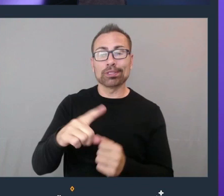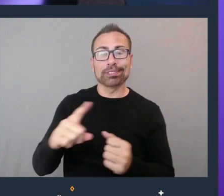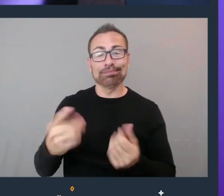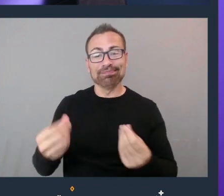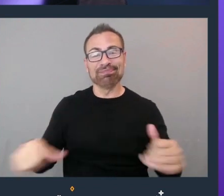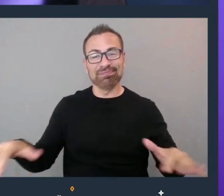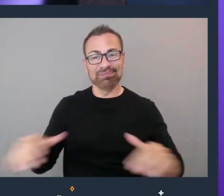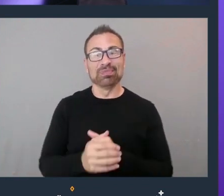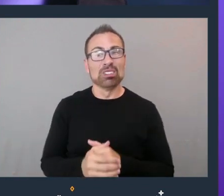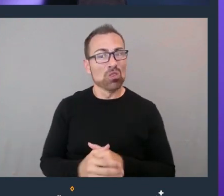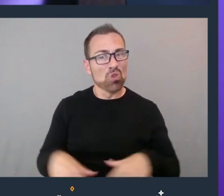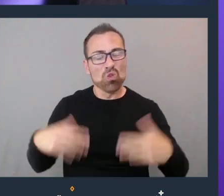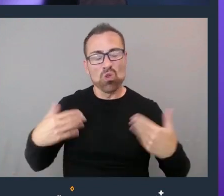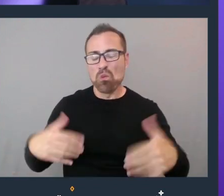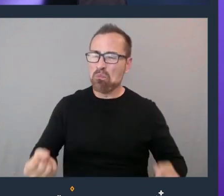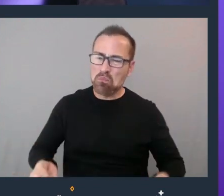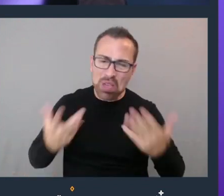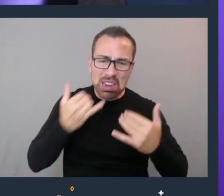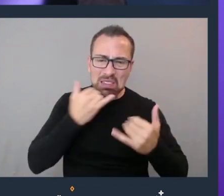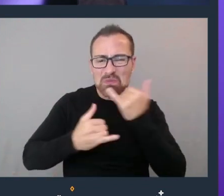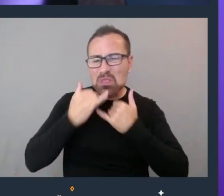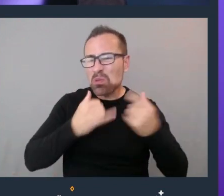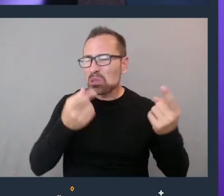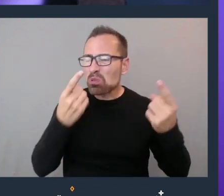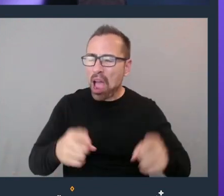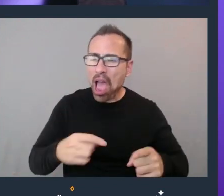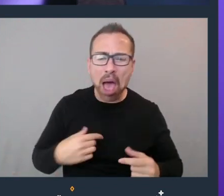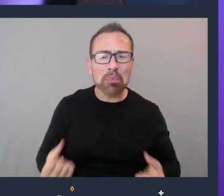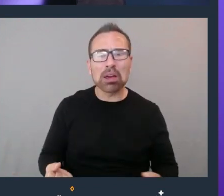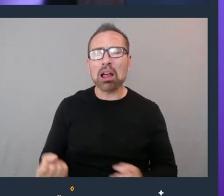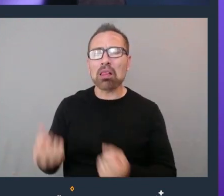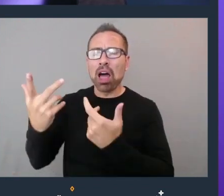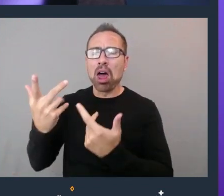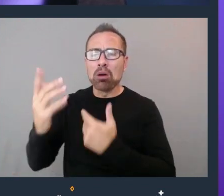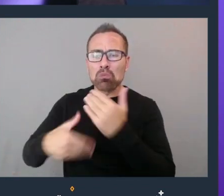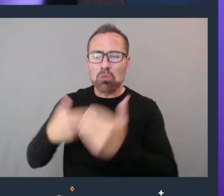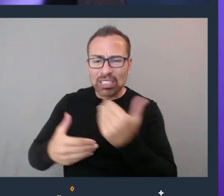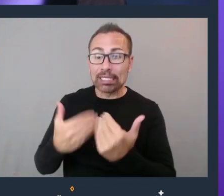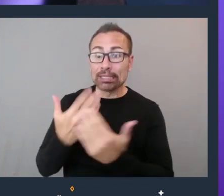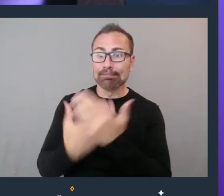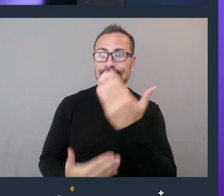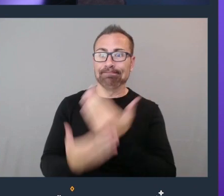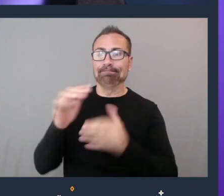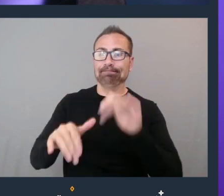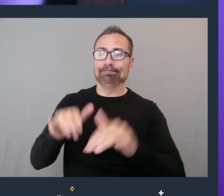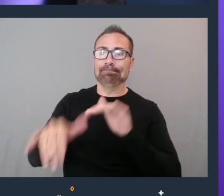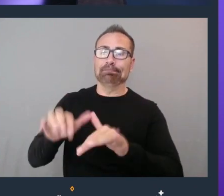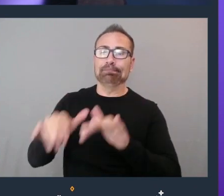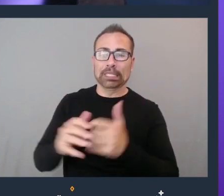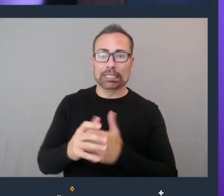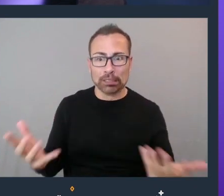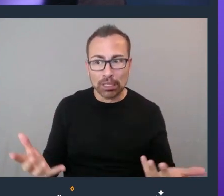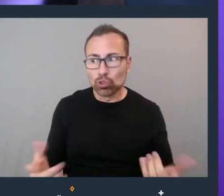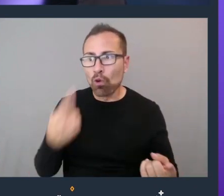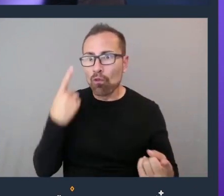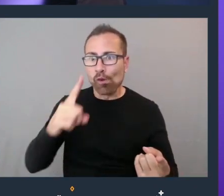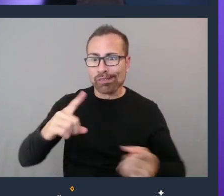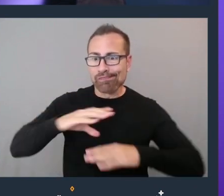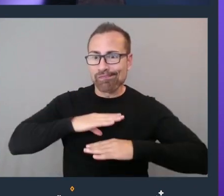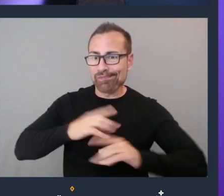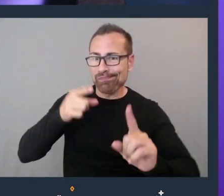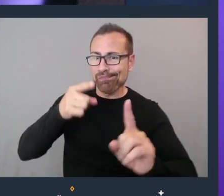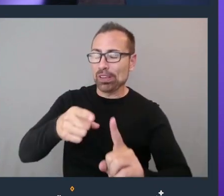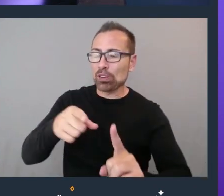error-prone, manual processes, and they knew that in order to fulfill their mission, they needed to get a lot more scale. So they moved that data into